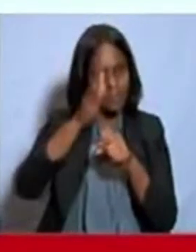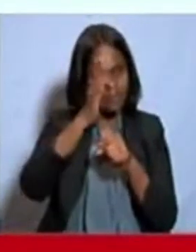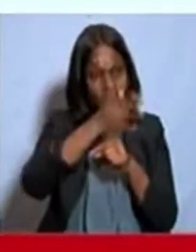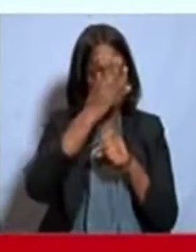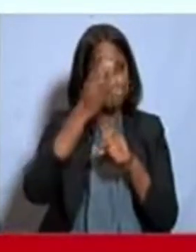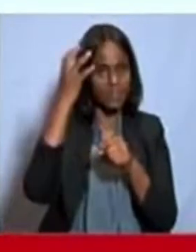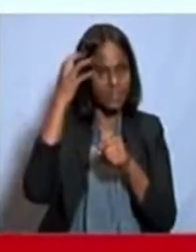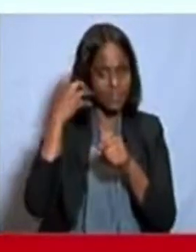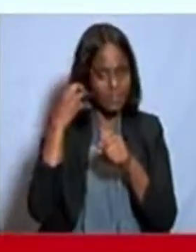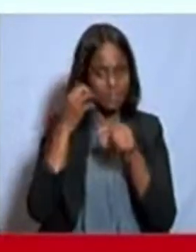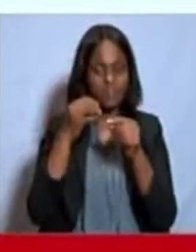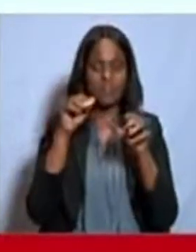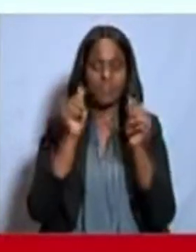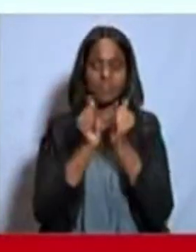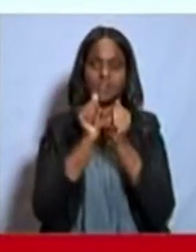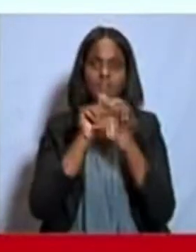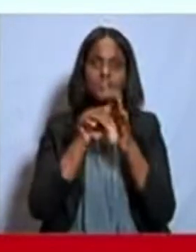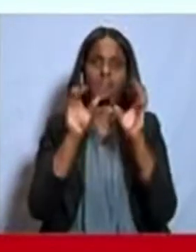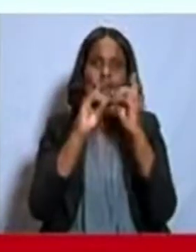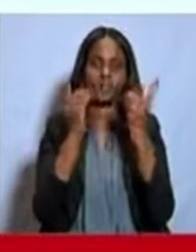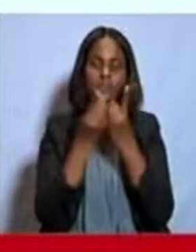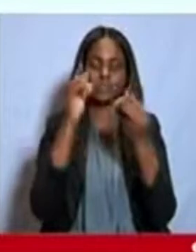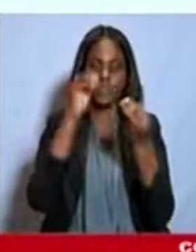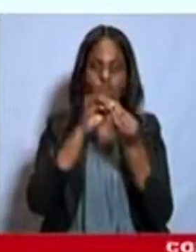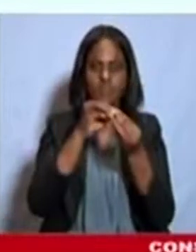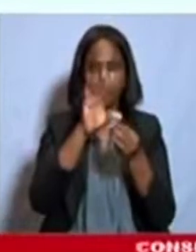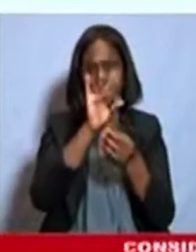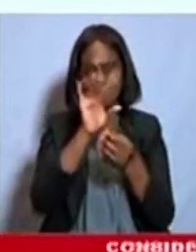the district. In addition,